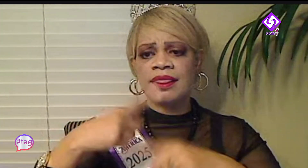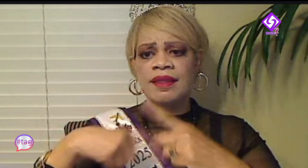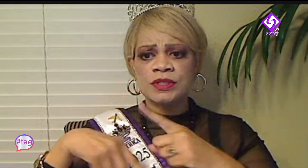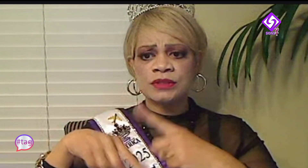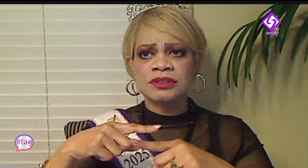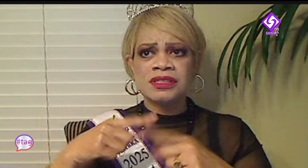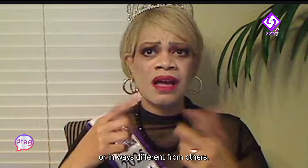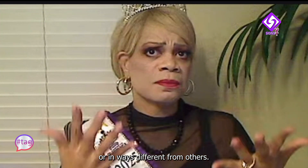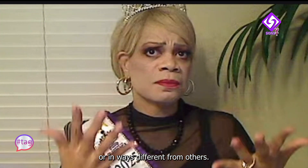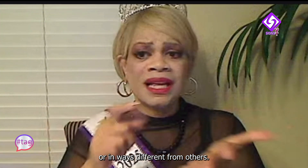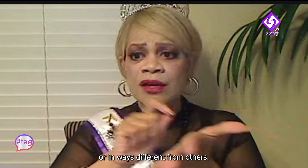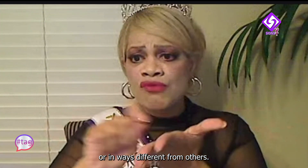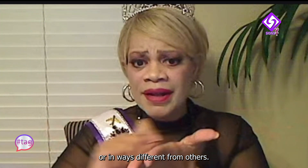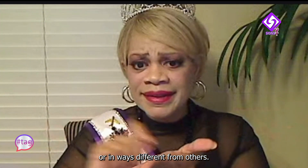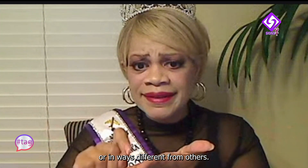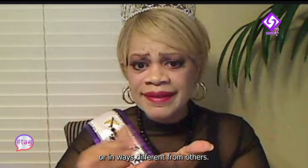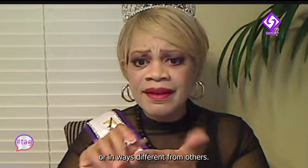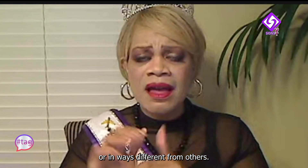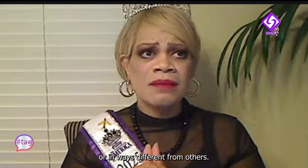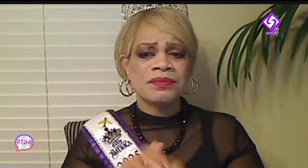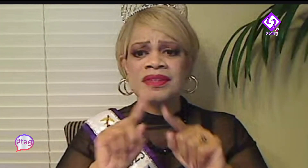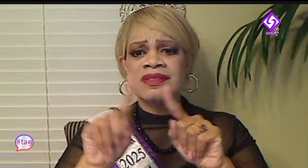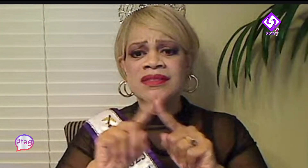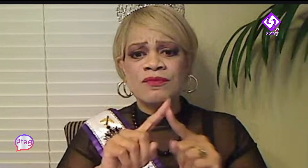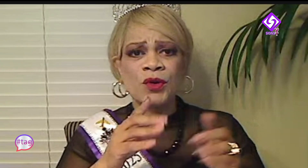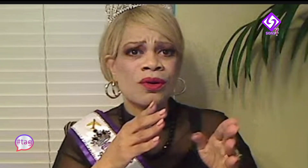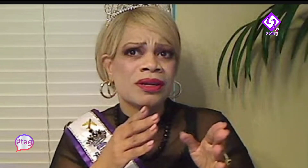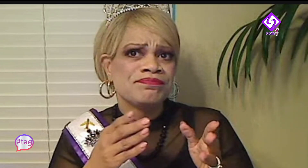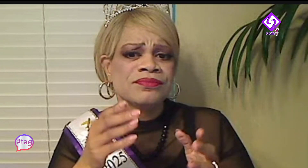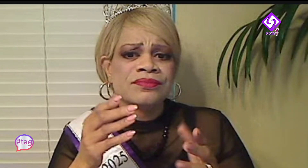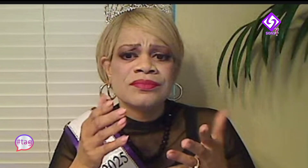writing, or in ways different from others.